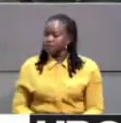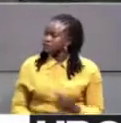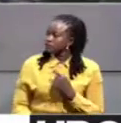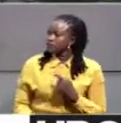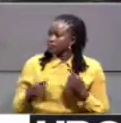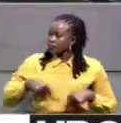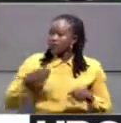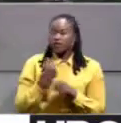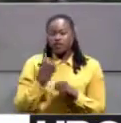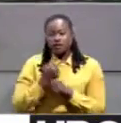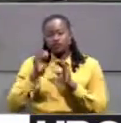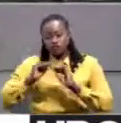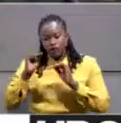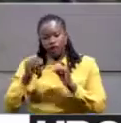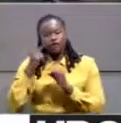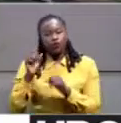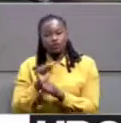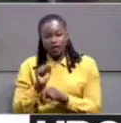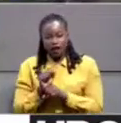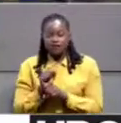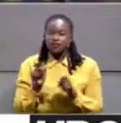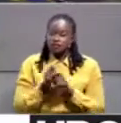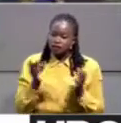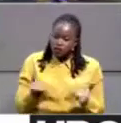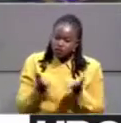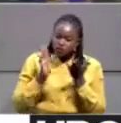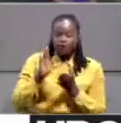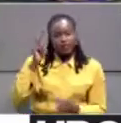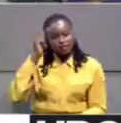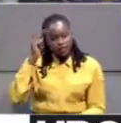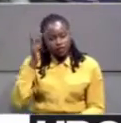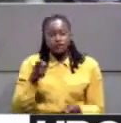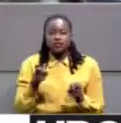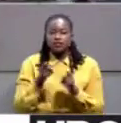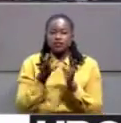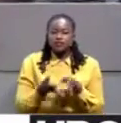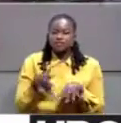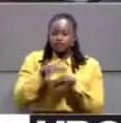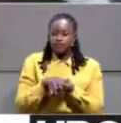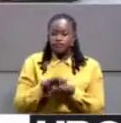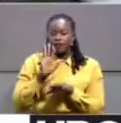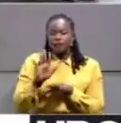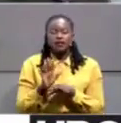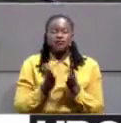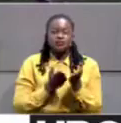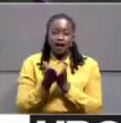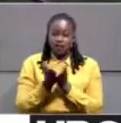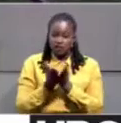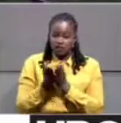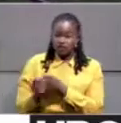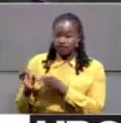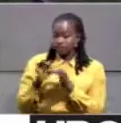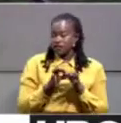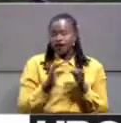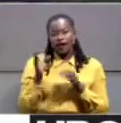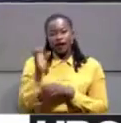was targeting at improving their skills levels and synchronizing their service level to our customers. We